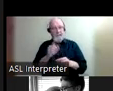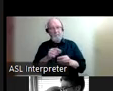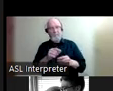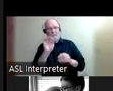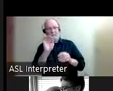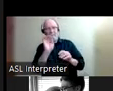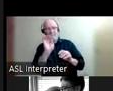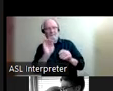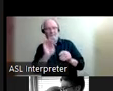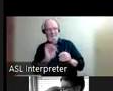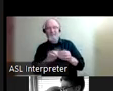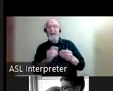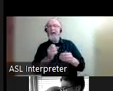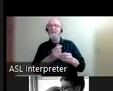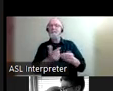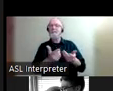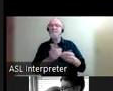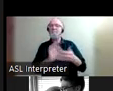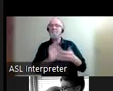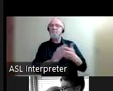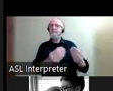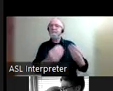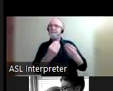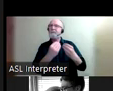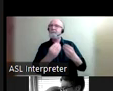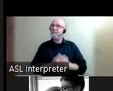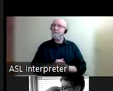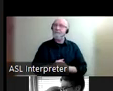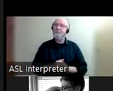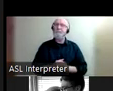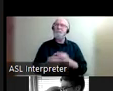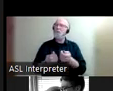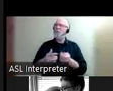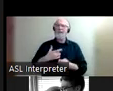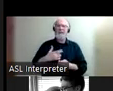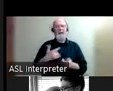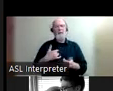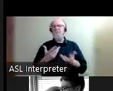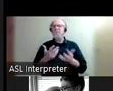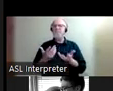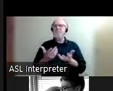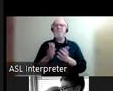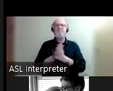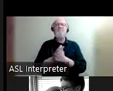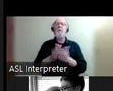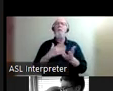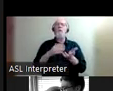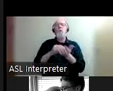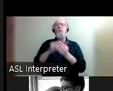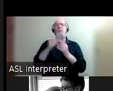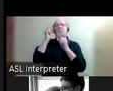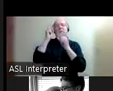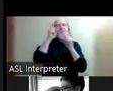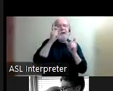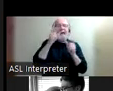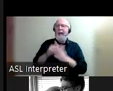great way to be a lifelong learner. You know, if you feel like, oh, I'd like to learn a little bit about photography,